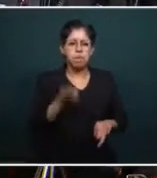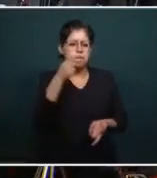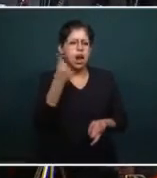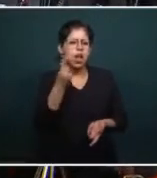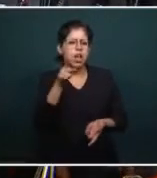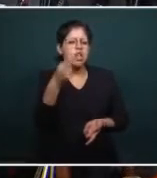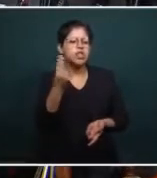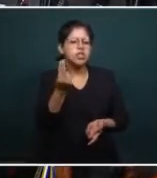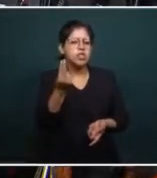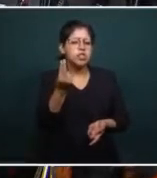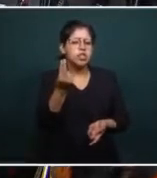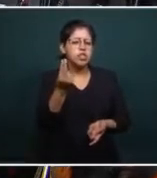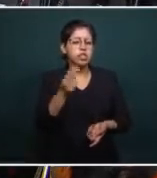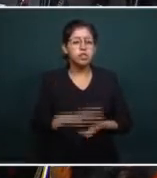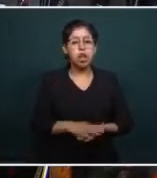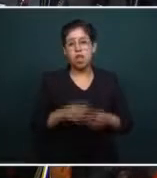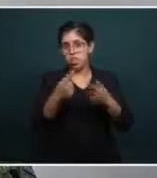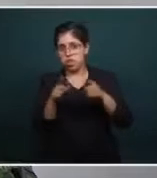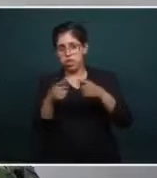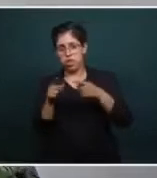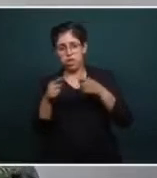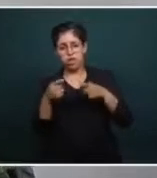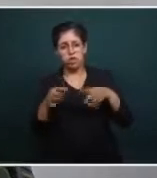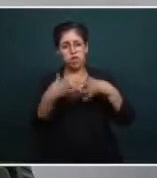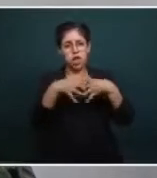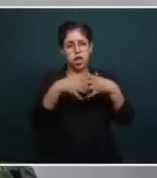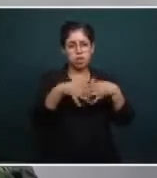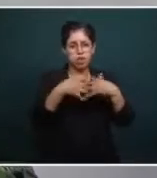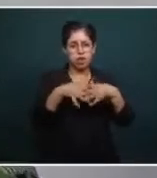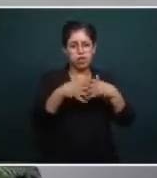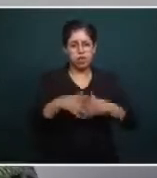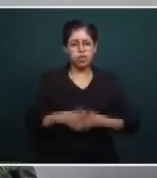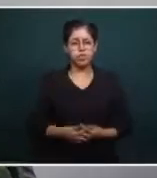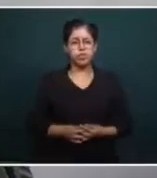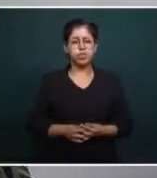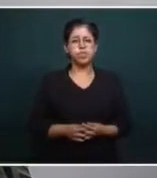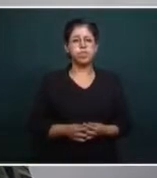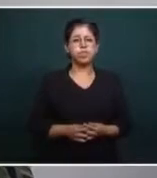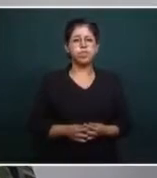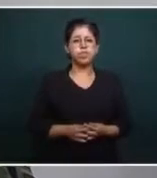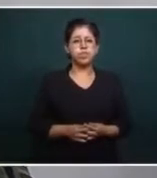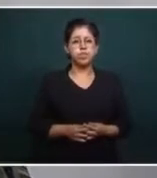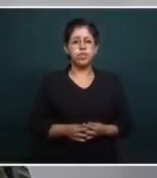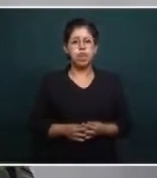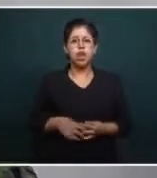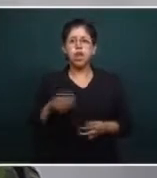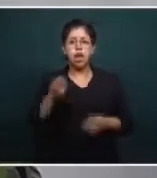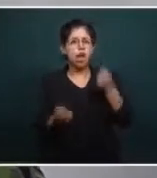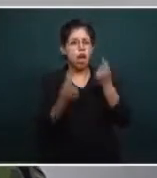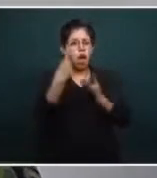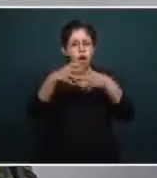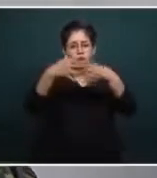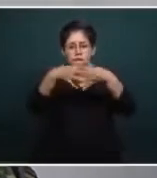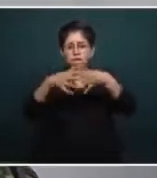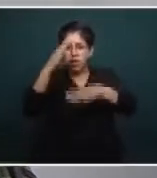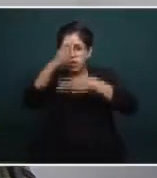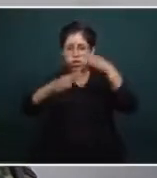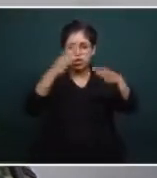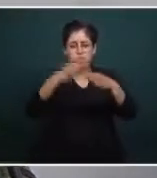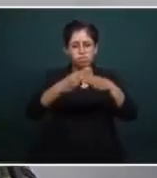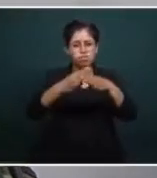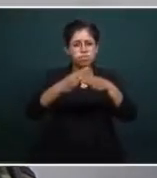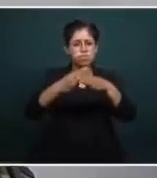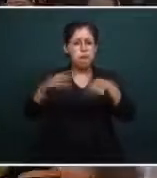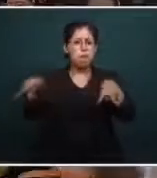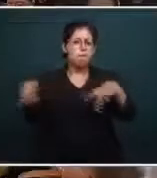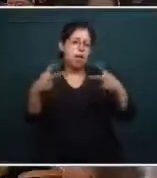on the diferentes outside, we also empresas que se have encargan certain en el mundo companies that de are in the adquirir, world de vender that are armamento. Ellos selling también arms.